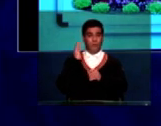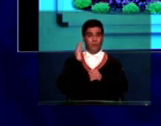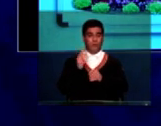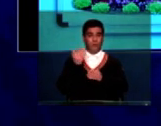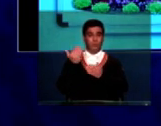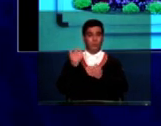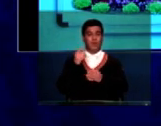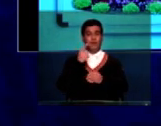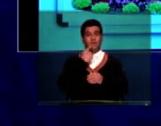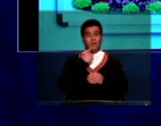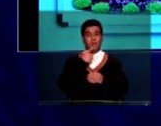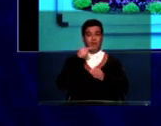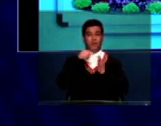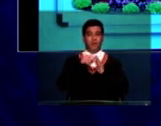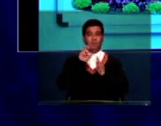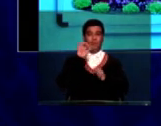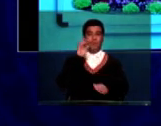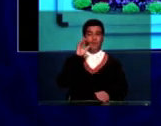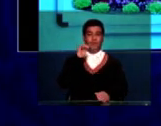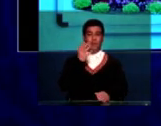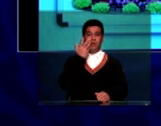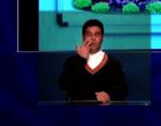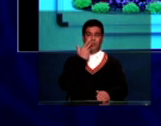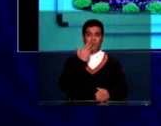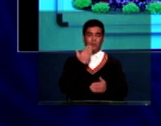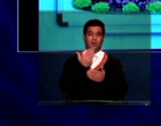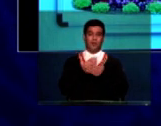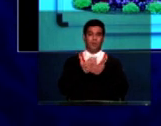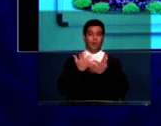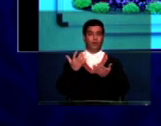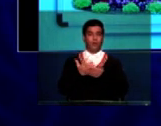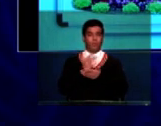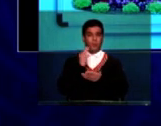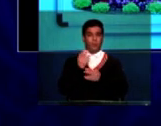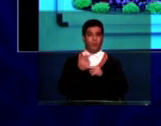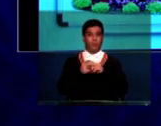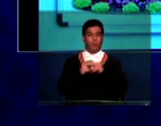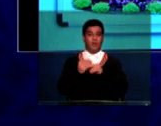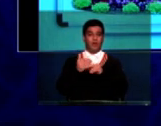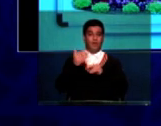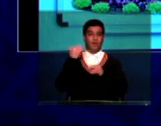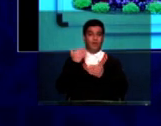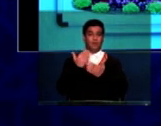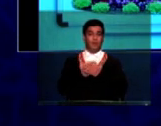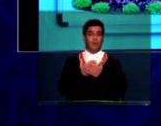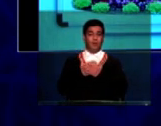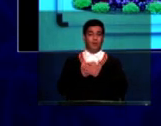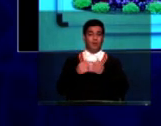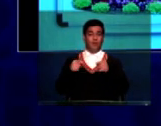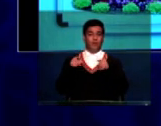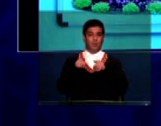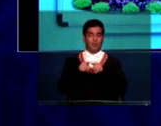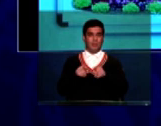qizil yoki binafsha rangli bo'lish ehtimolligini toping. Xuddi avvalgi misolimizga o'xshash